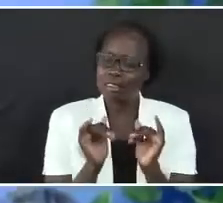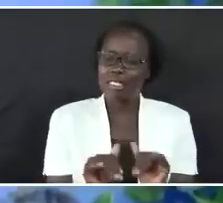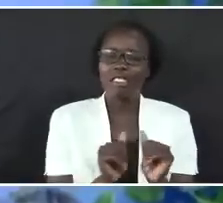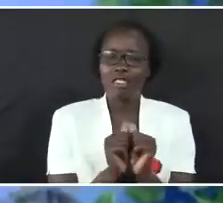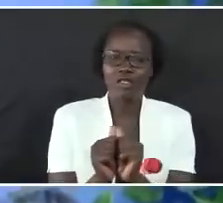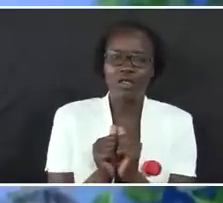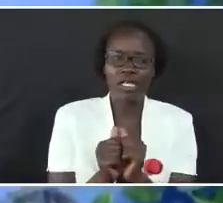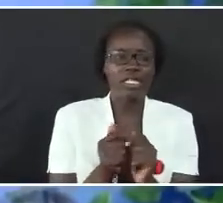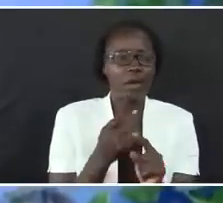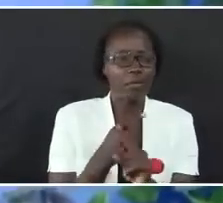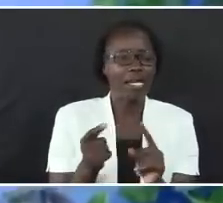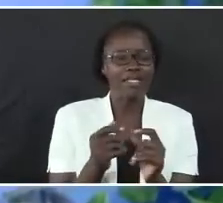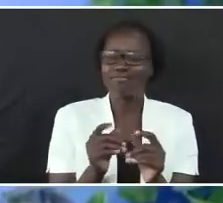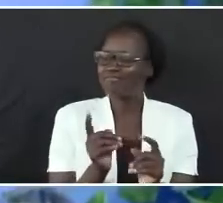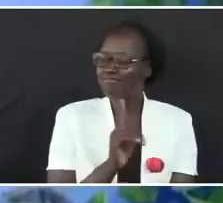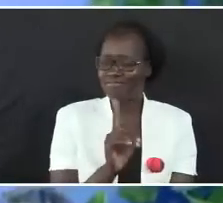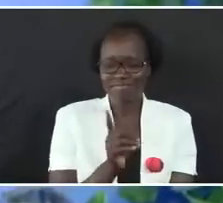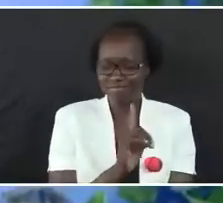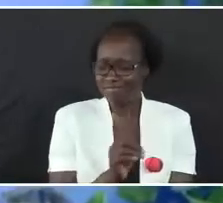together, but it's not working out.